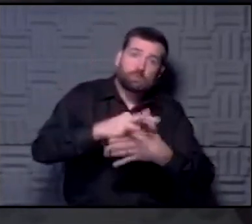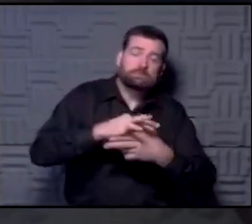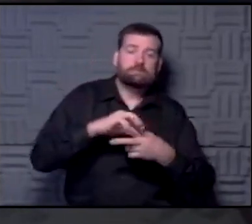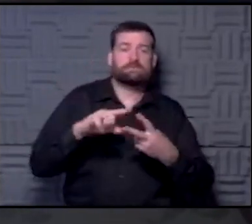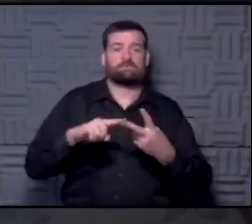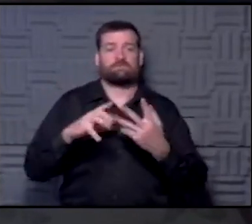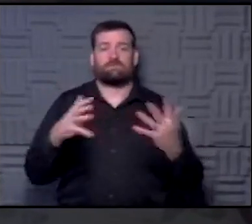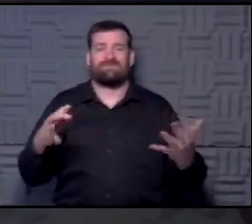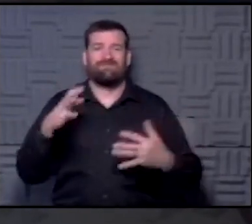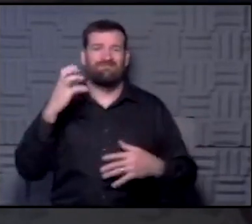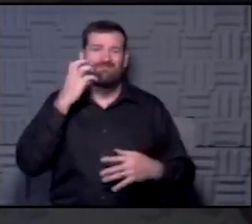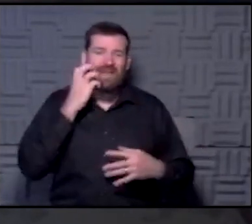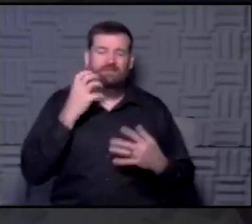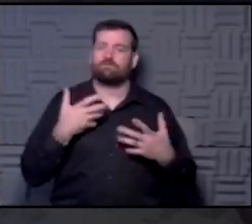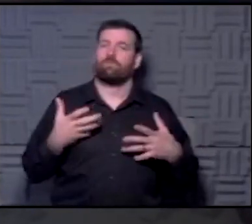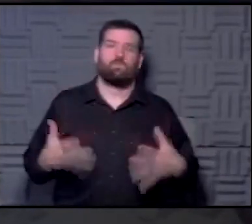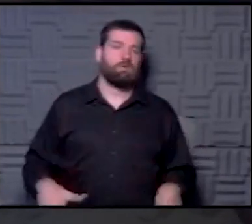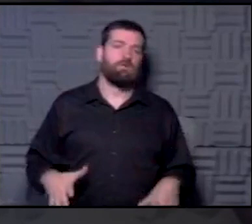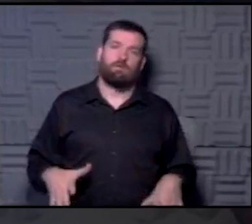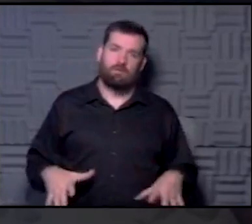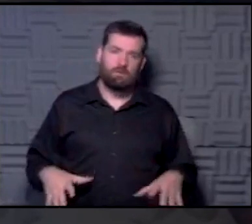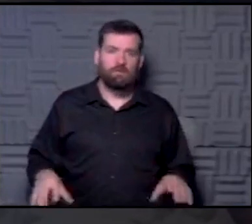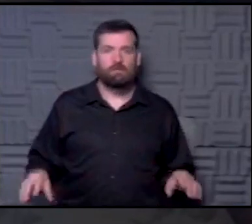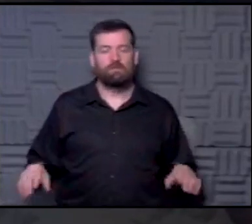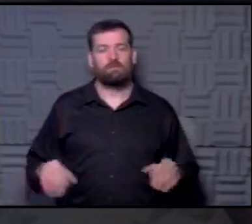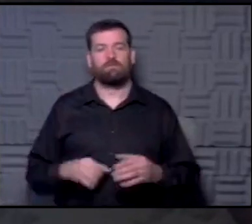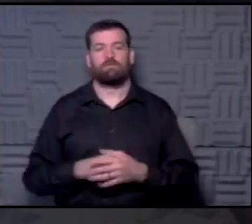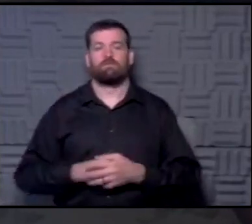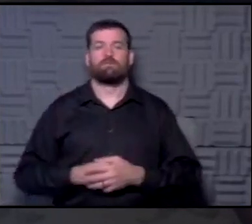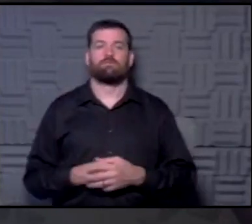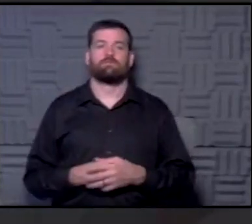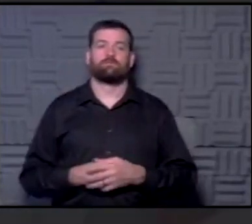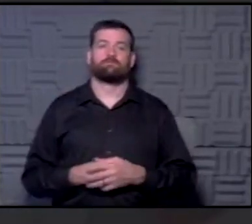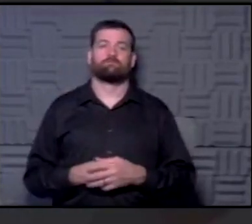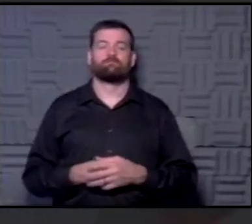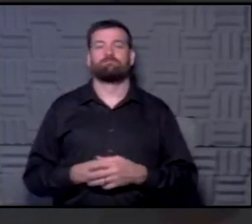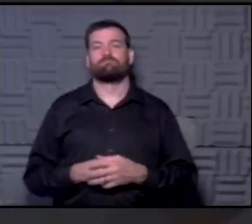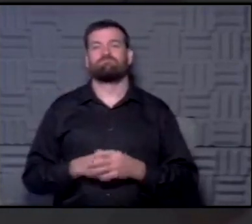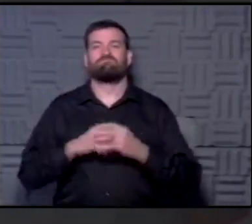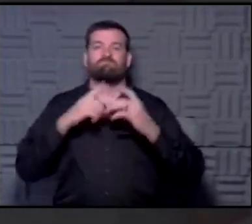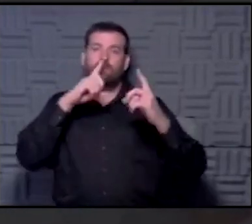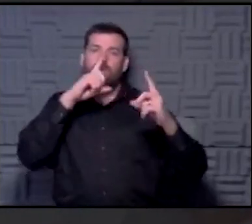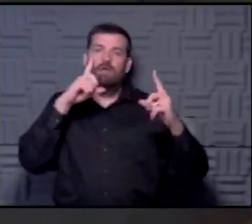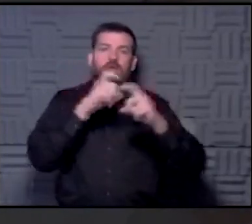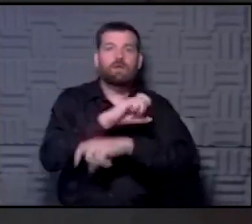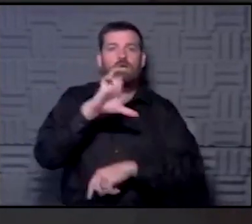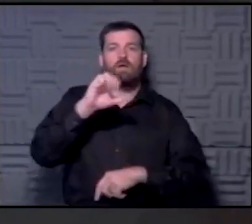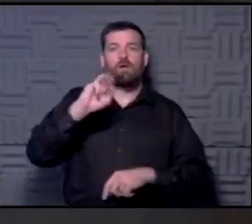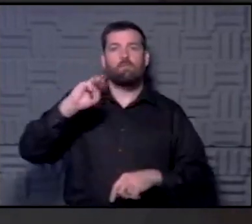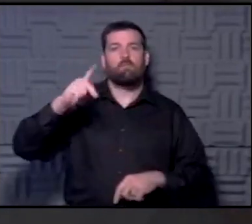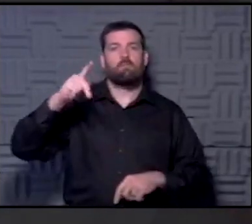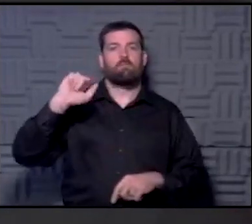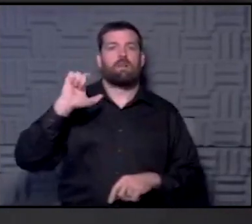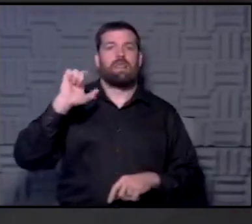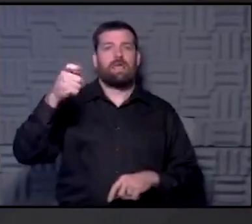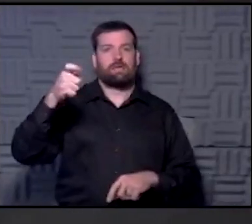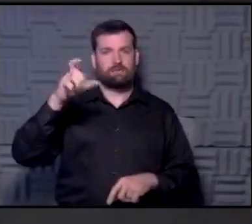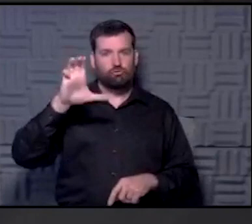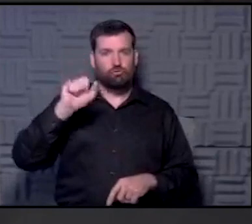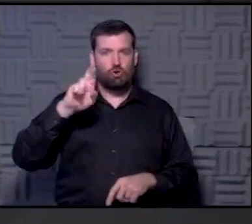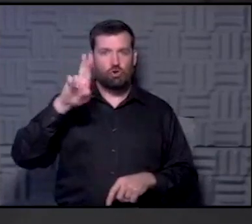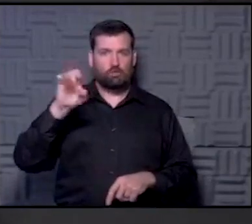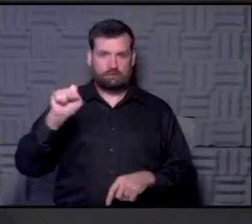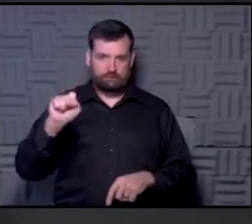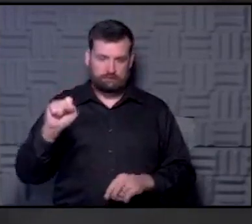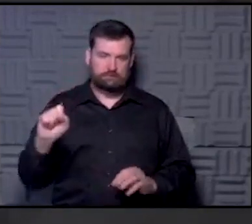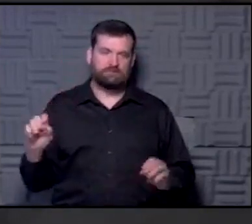little more work to break down. Okay. So kind of, complex carbs that kind of will